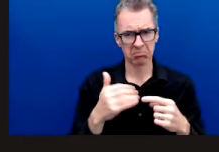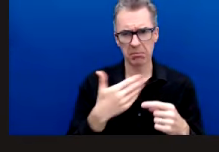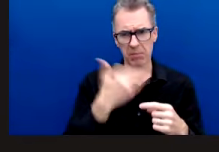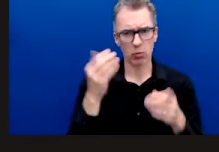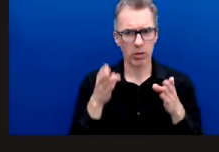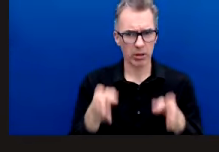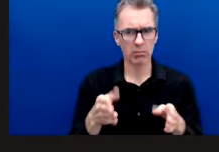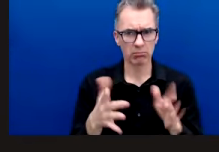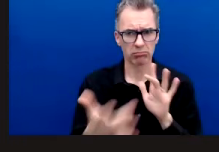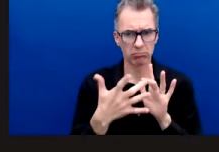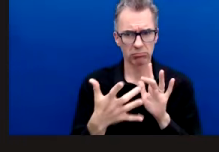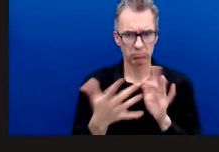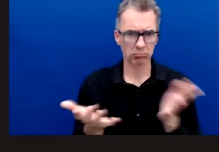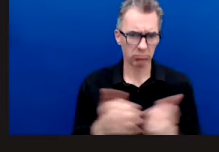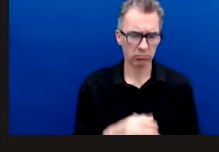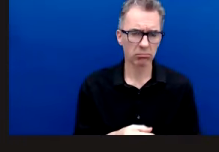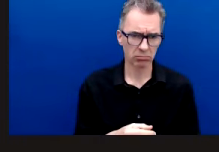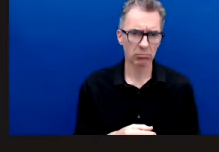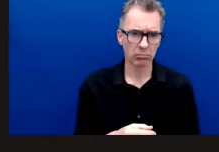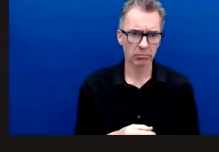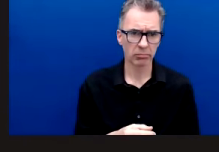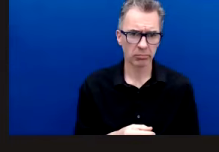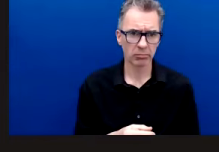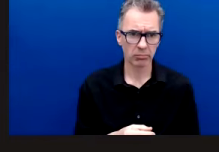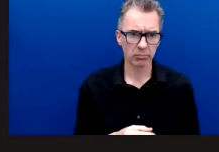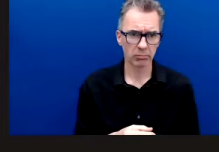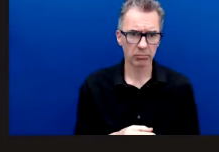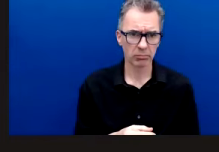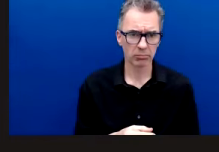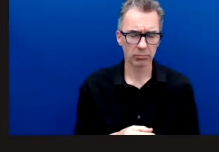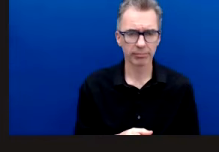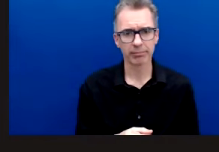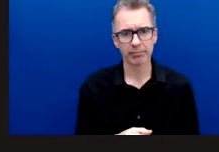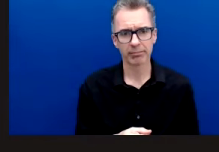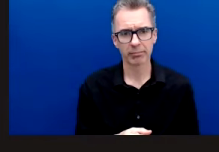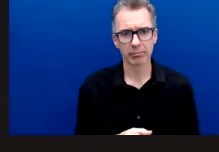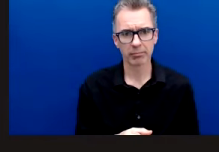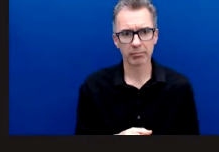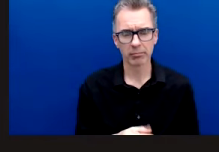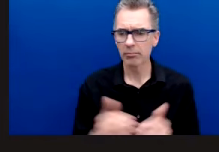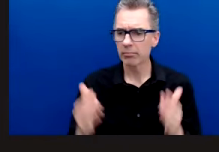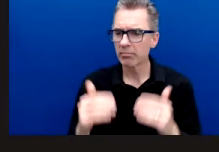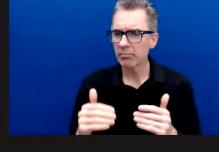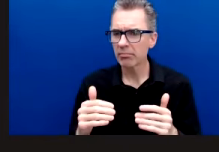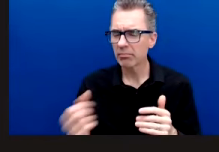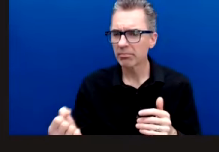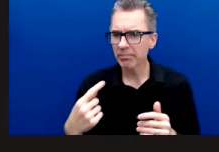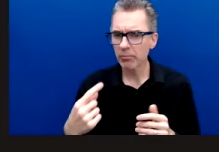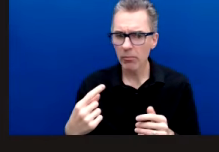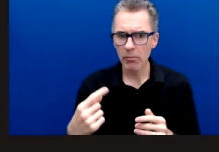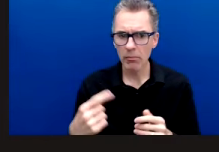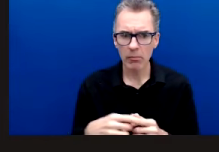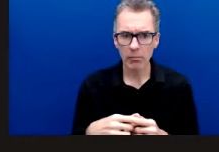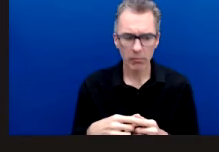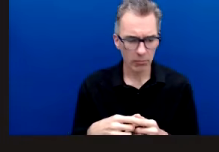best way for them to reach me. And there's another question. If I do